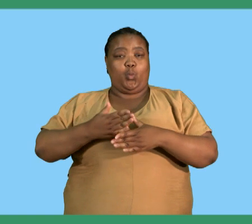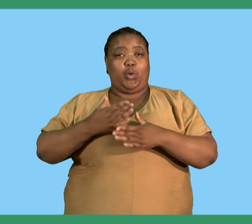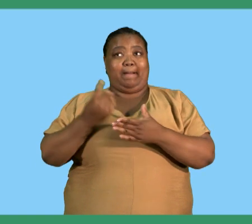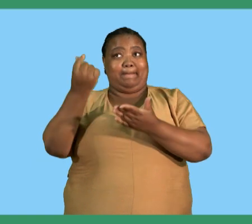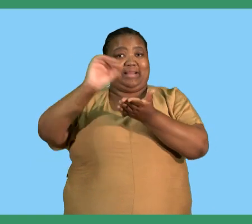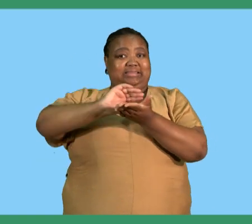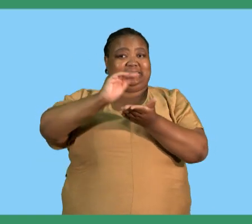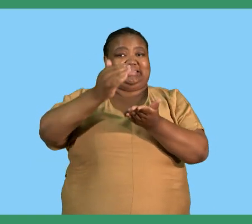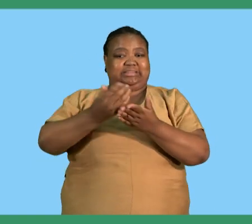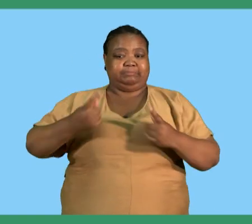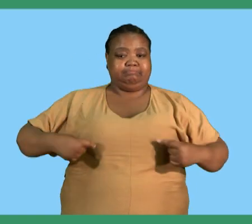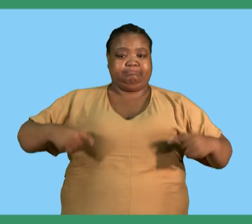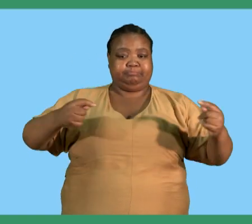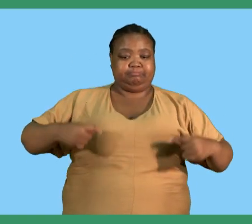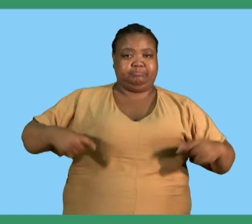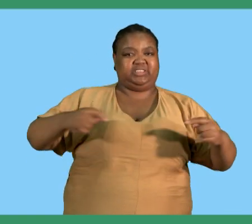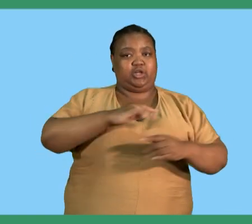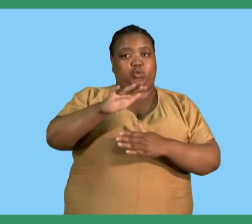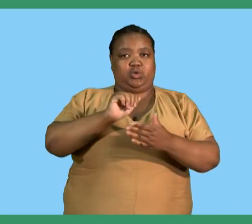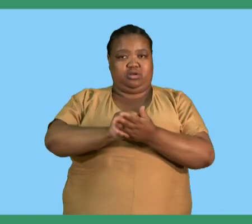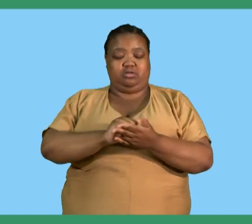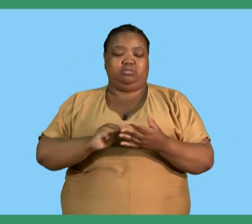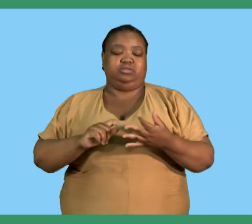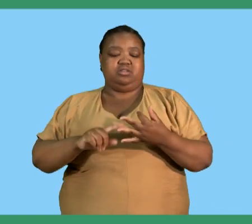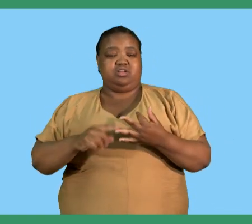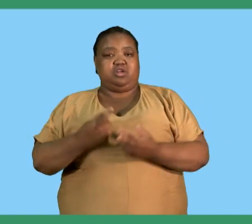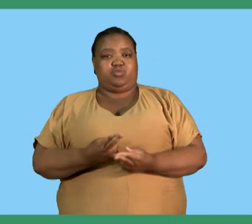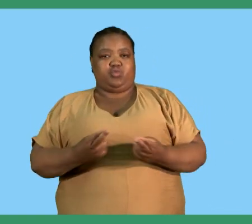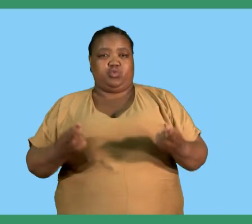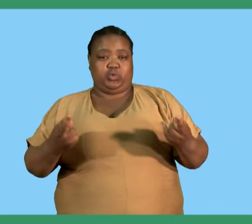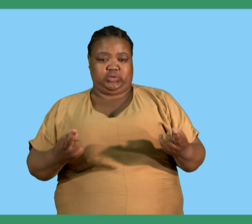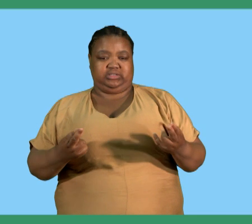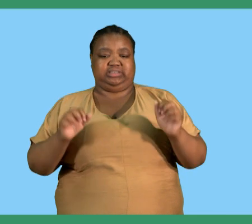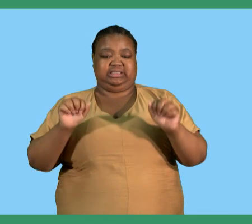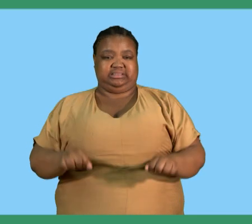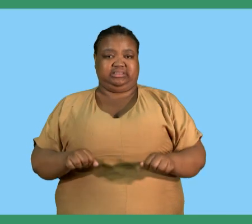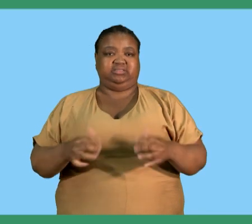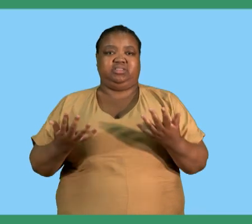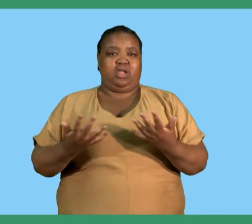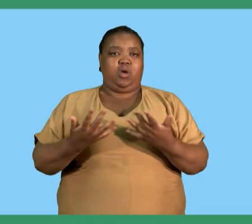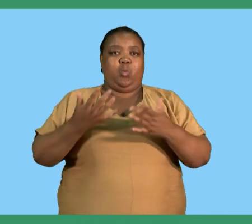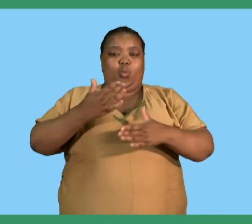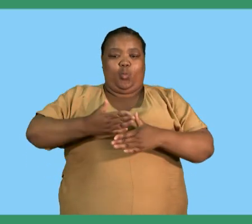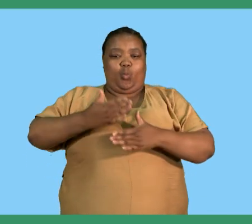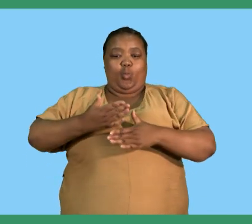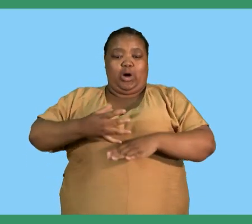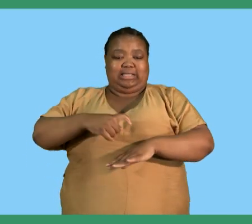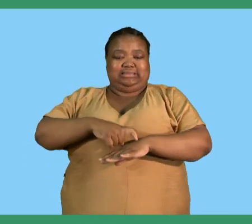and resources. Then we have abuse of work time. Well, with this one, my acronym here